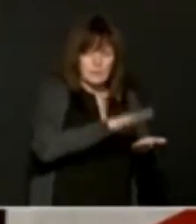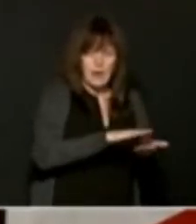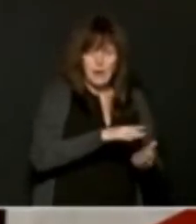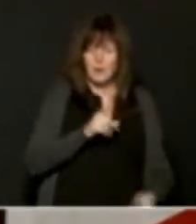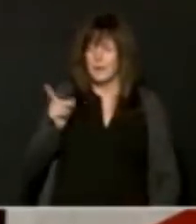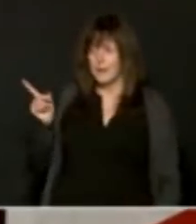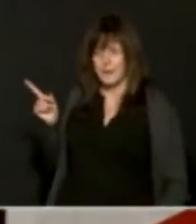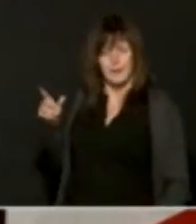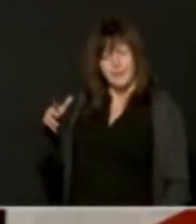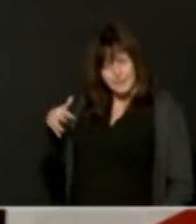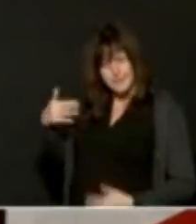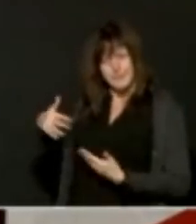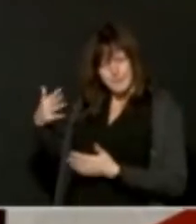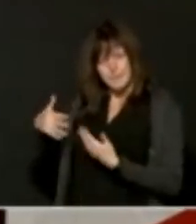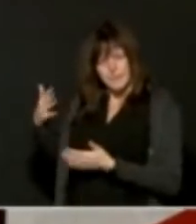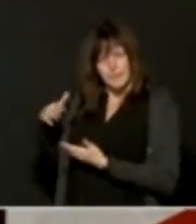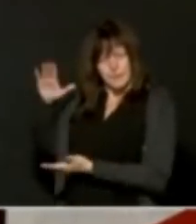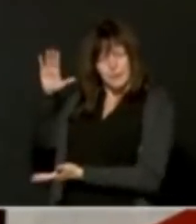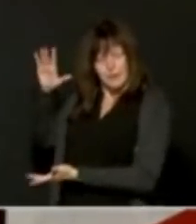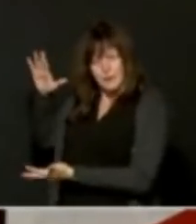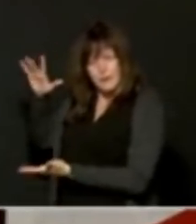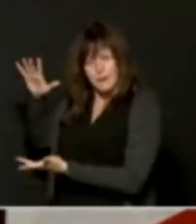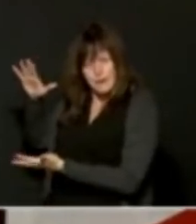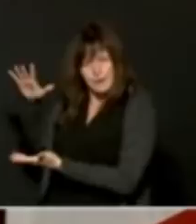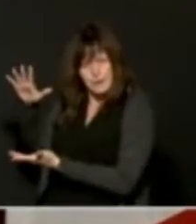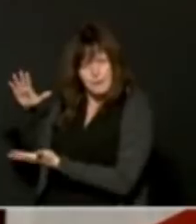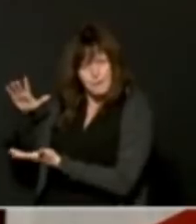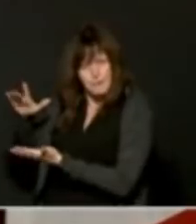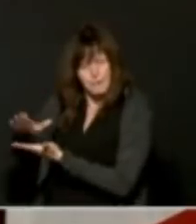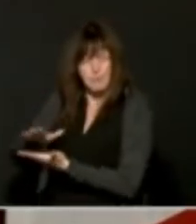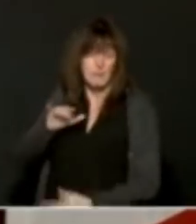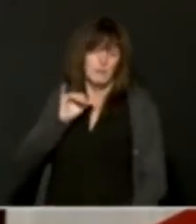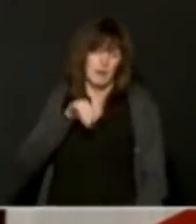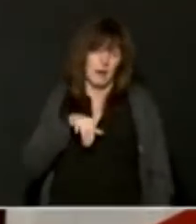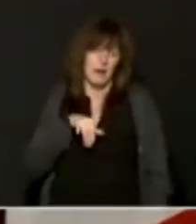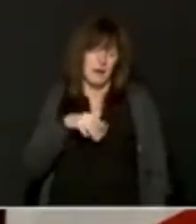that's one of the indicators we look at is the health system capacity.